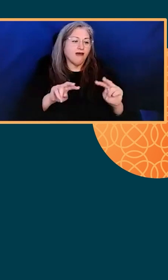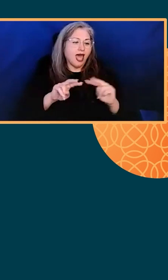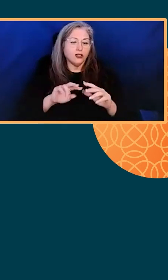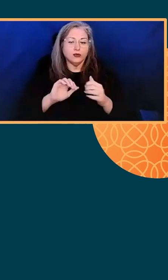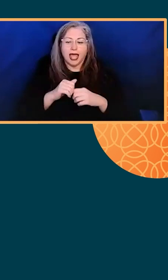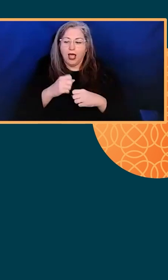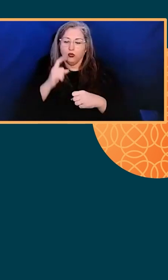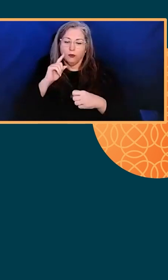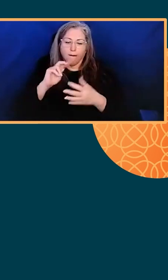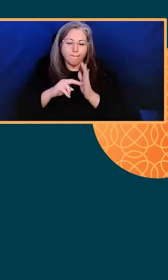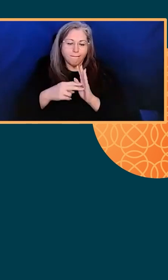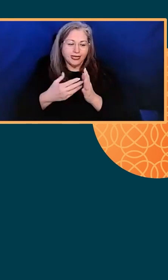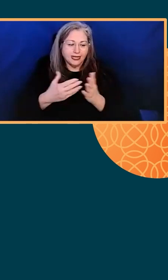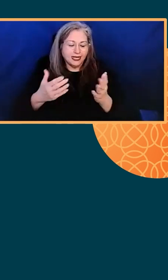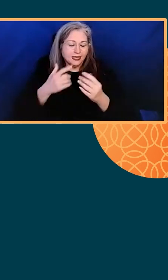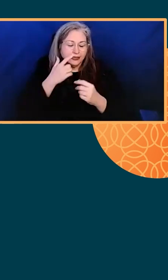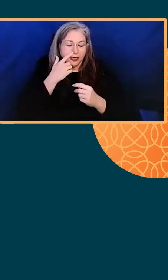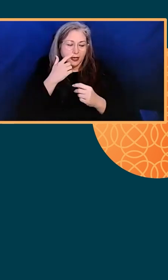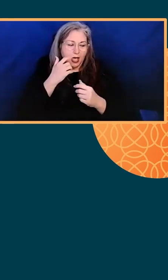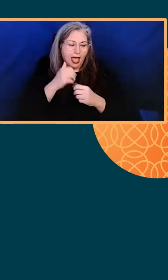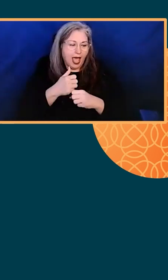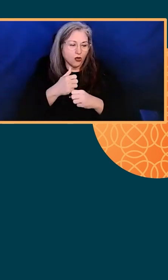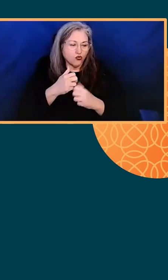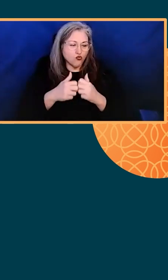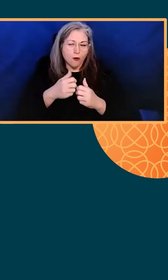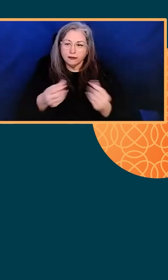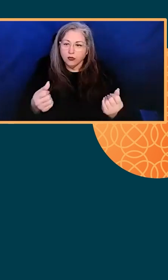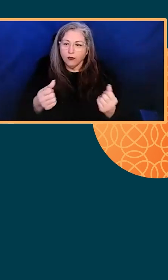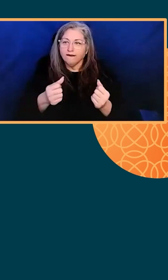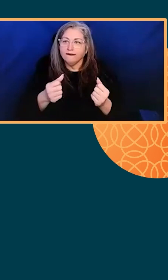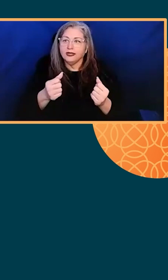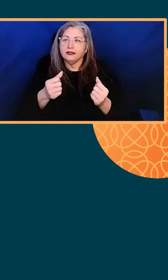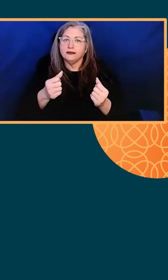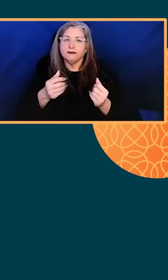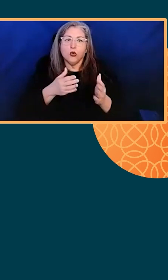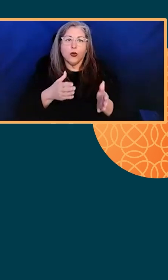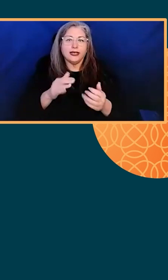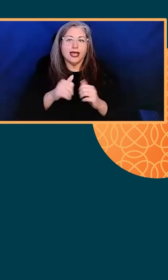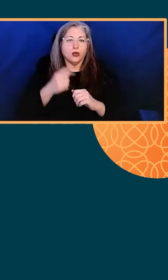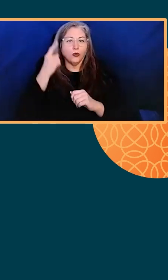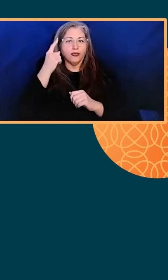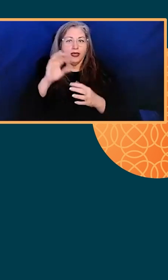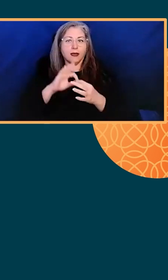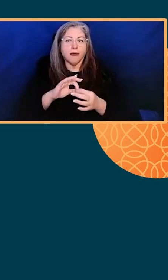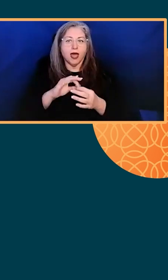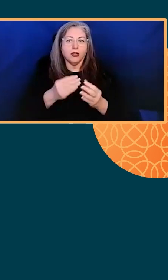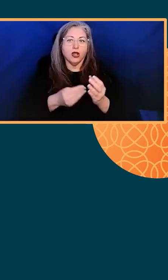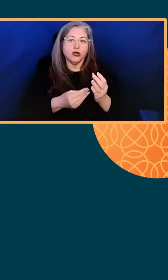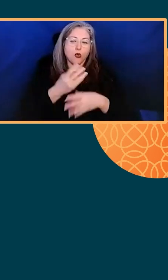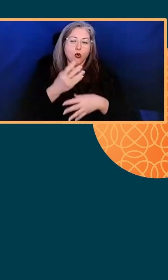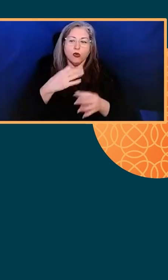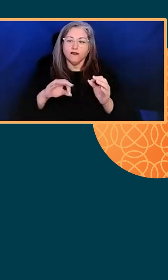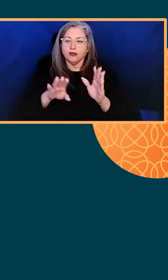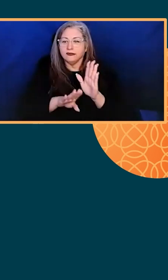meaning, ways of problem solving, ways of thinking about growth versus